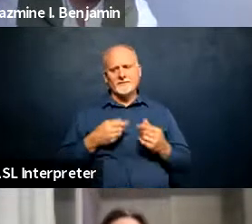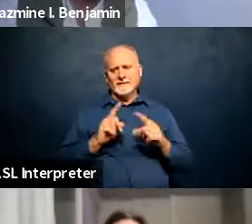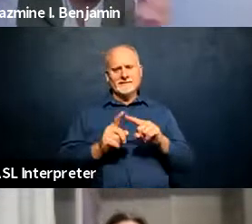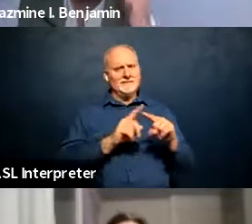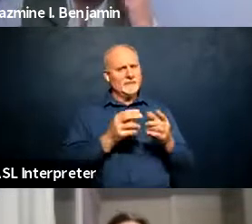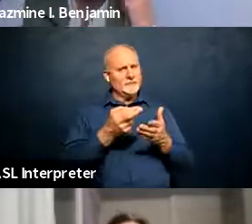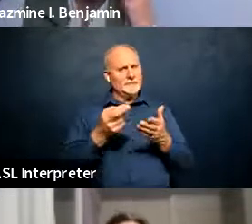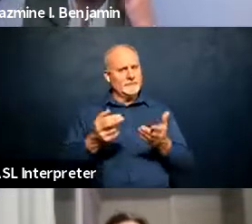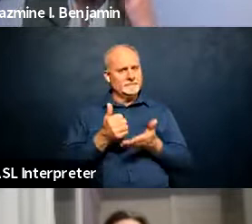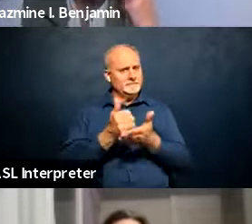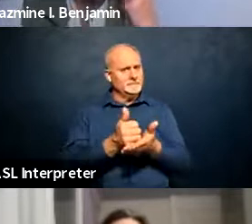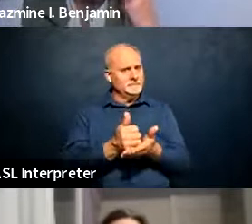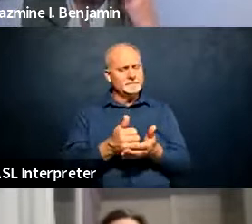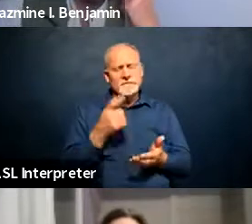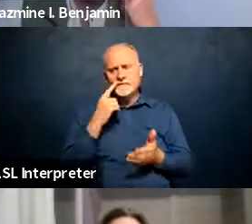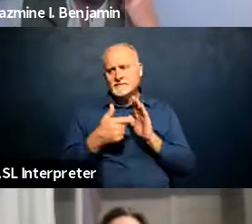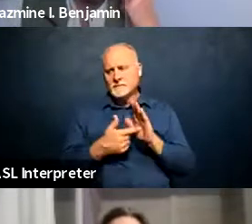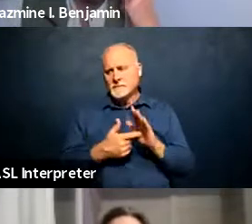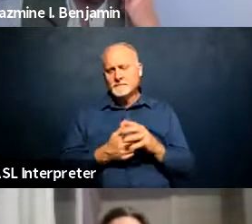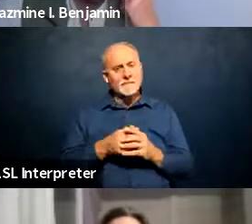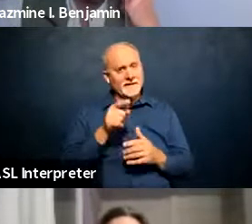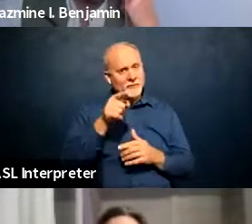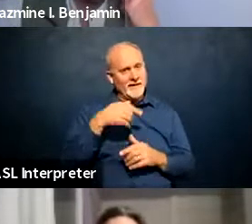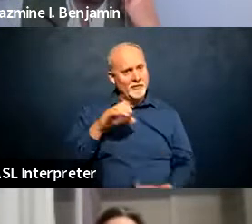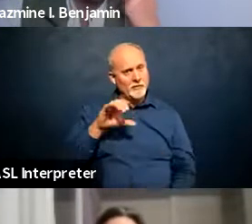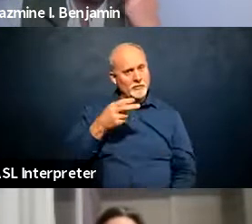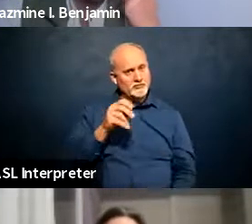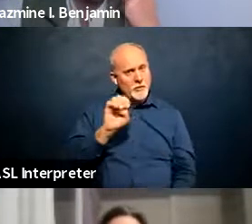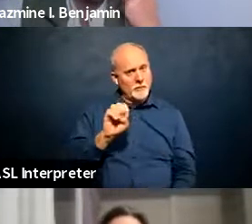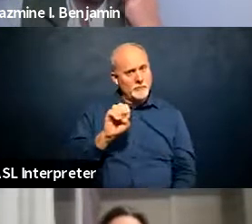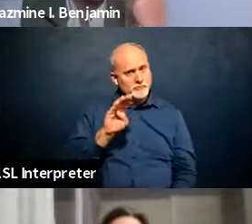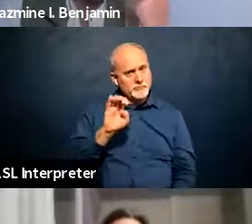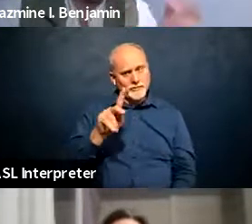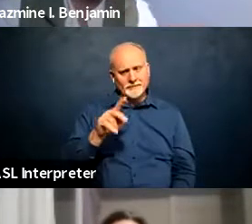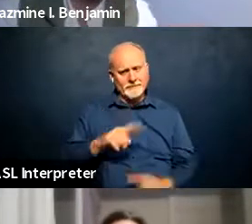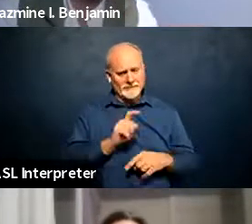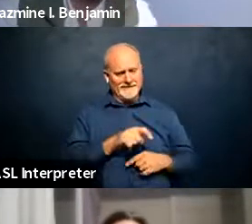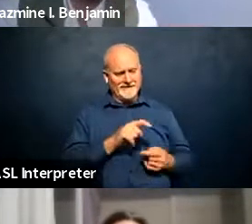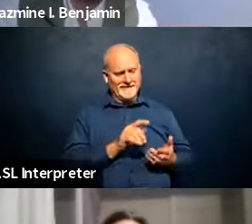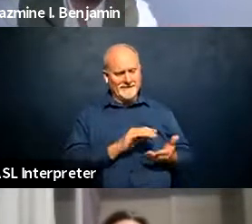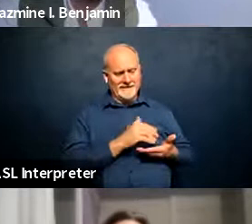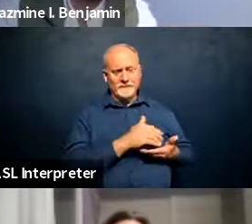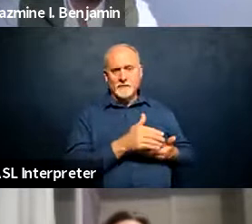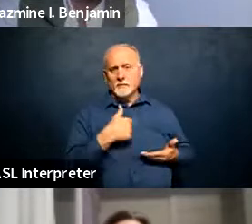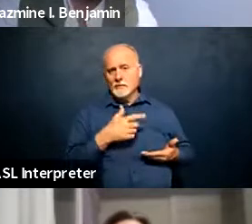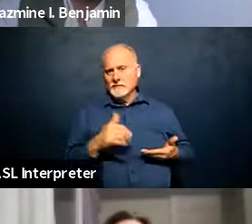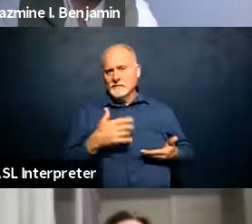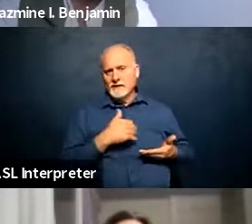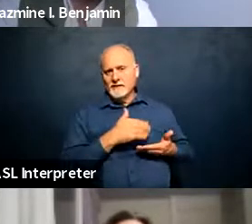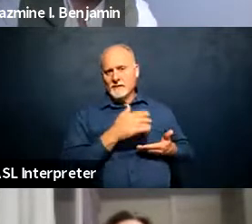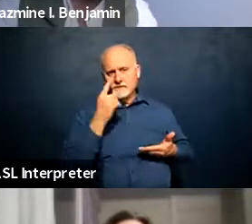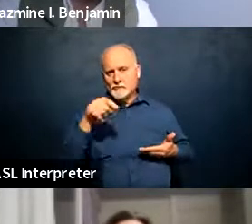resources to students, like if you had a Chromebook and you needed a laptop, we still have laptops available for students